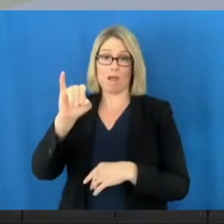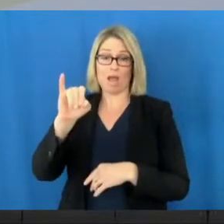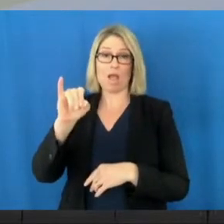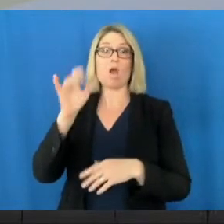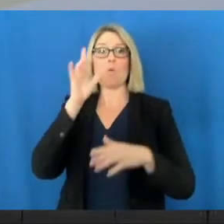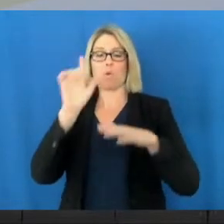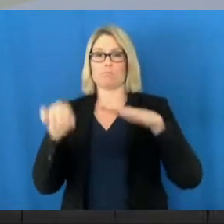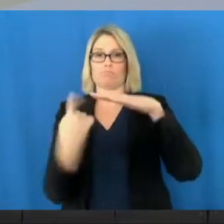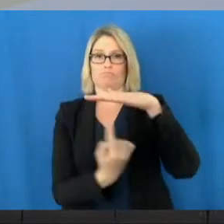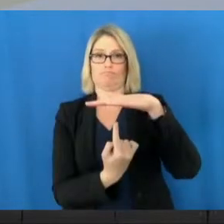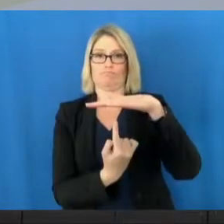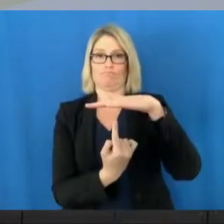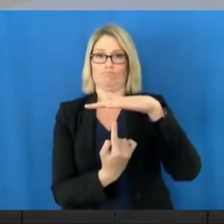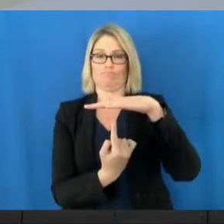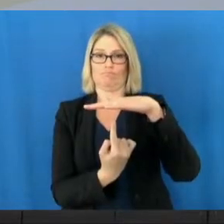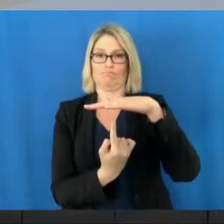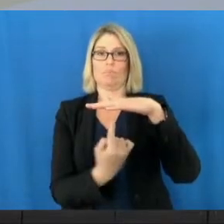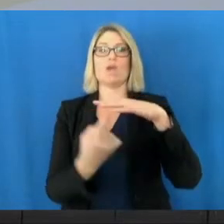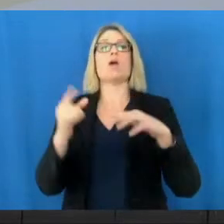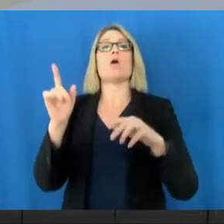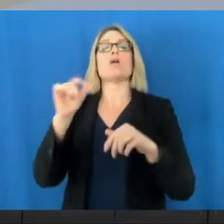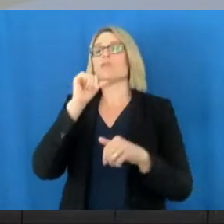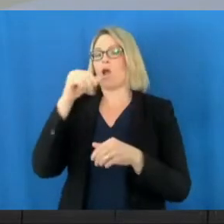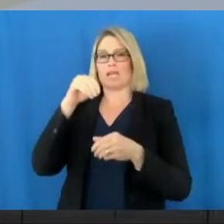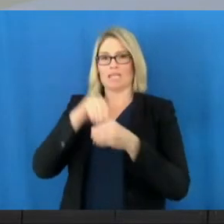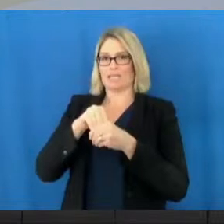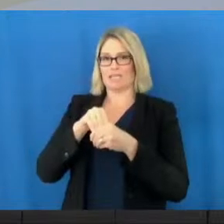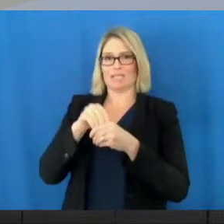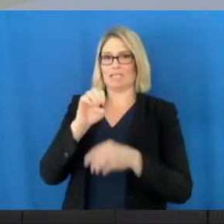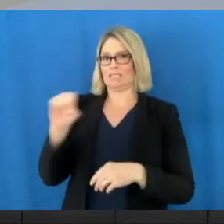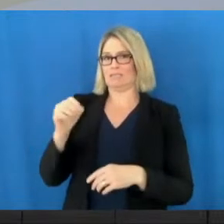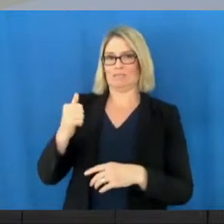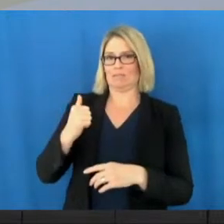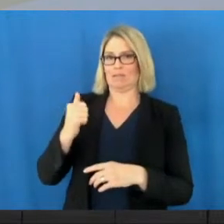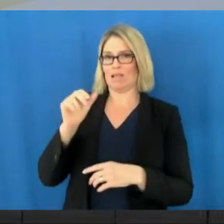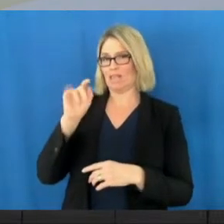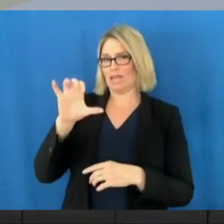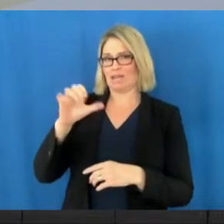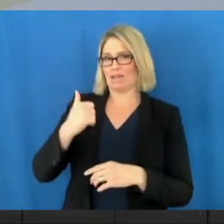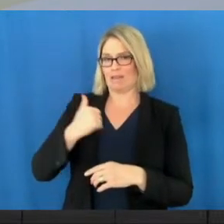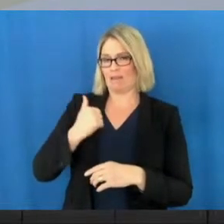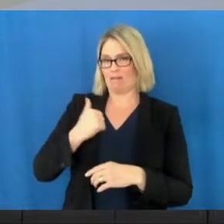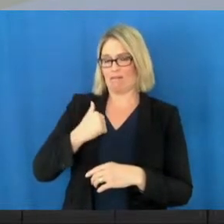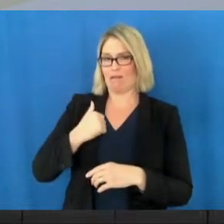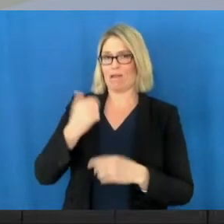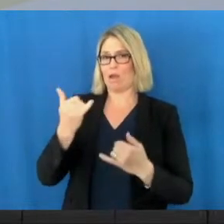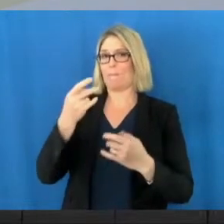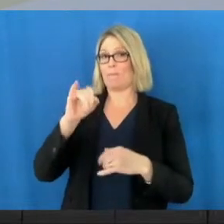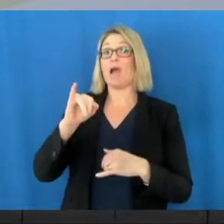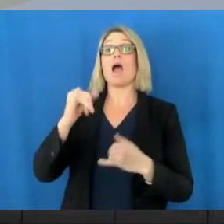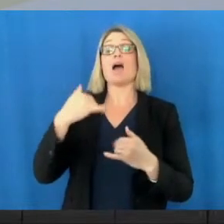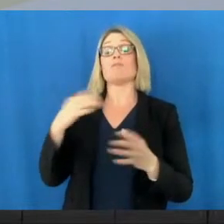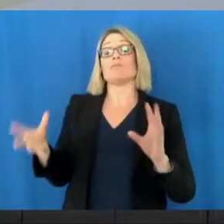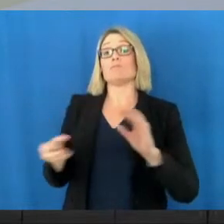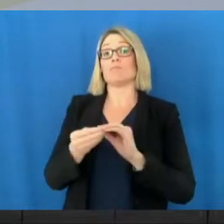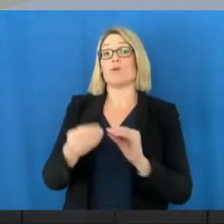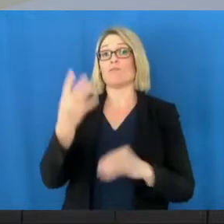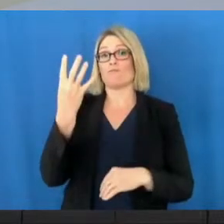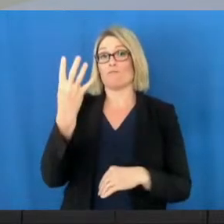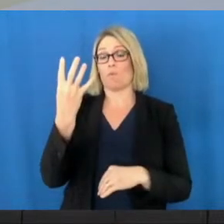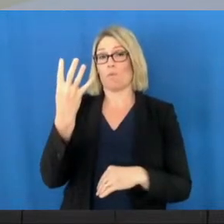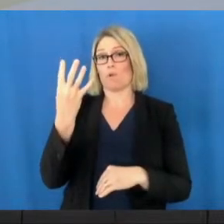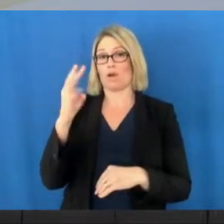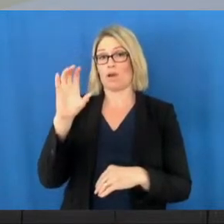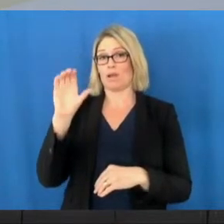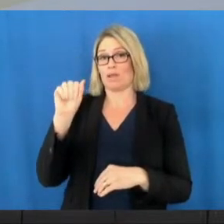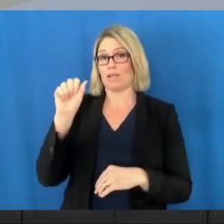of self-isolation outside of Atlantic Canada. We currently have 4 active cases.